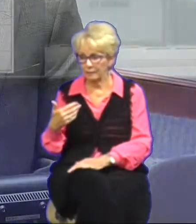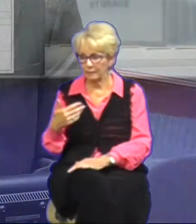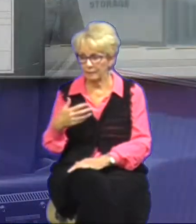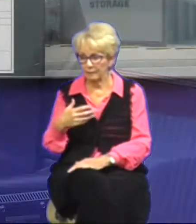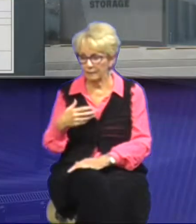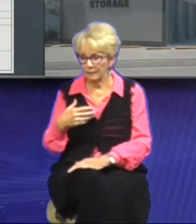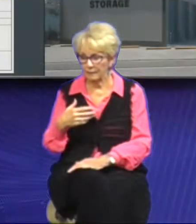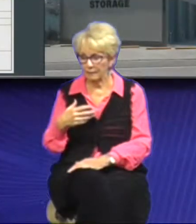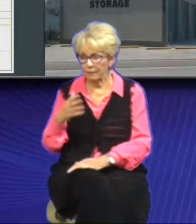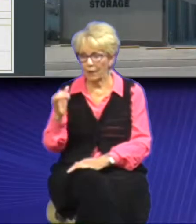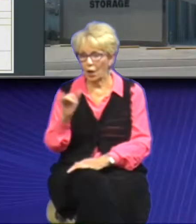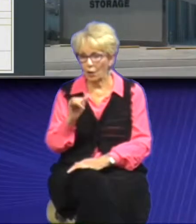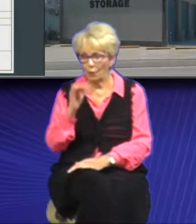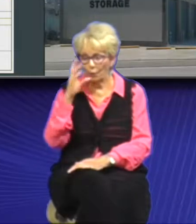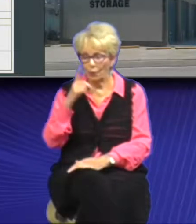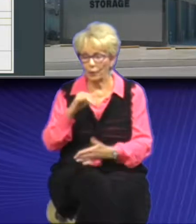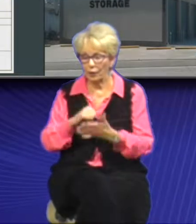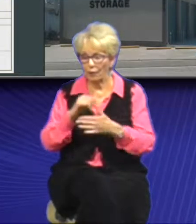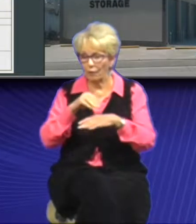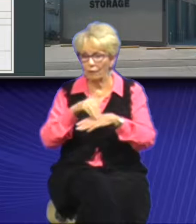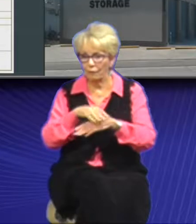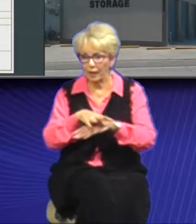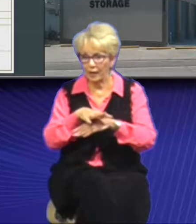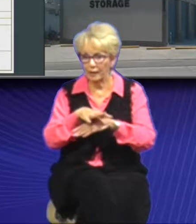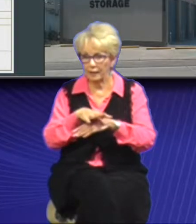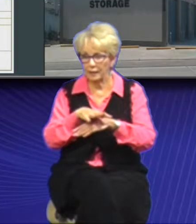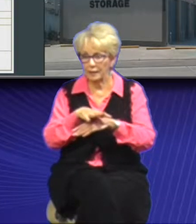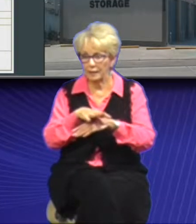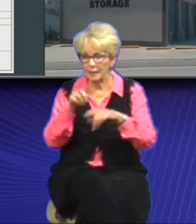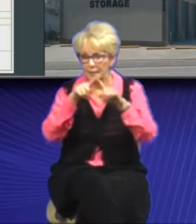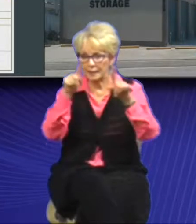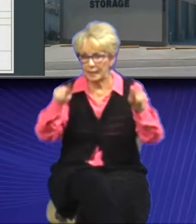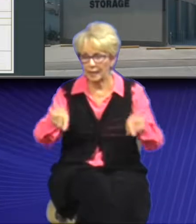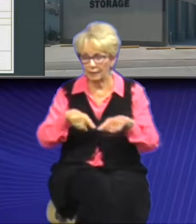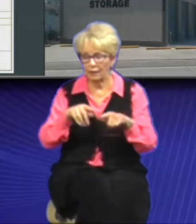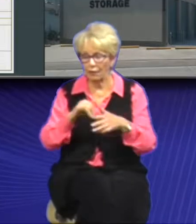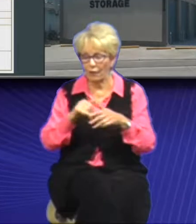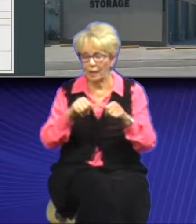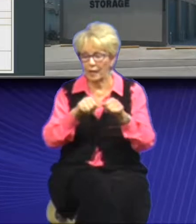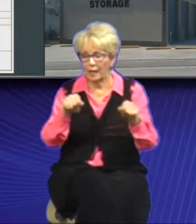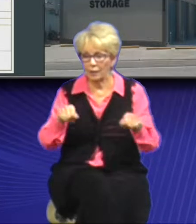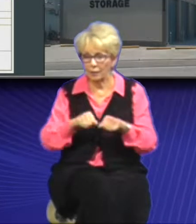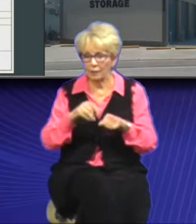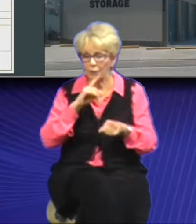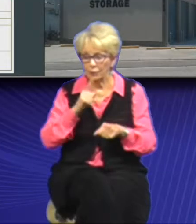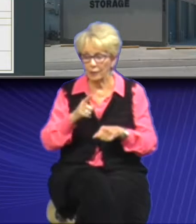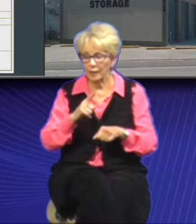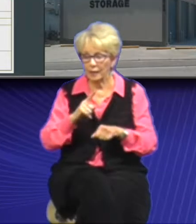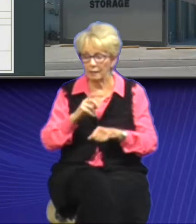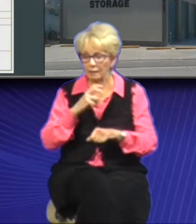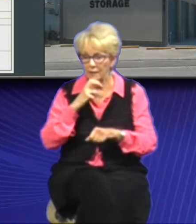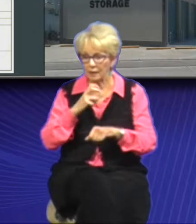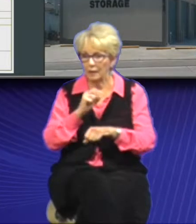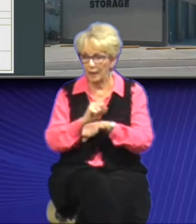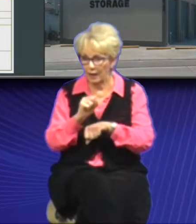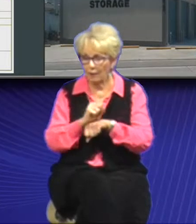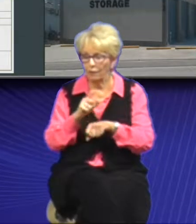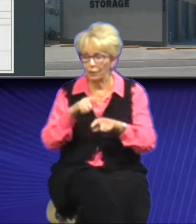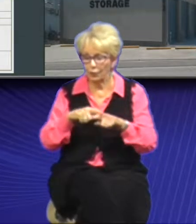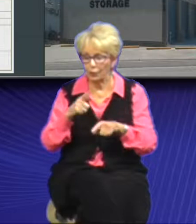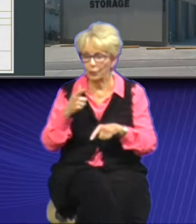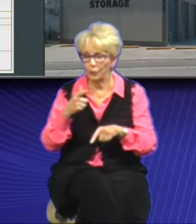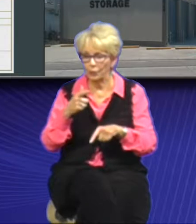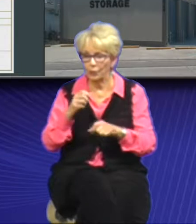And it also would affect signage in those areas, but it really is an effort to